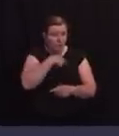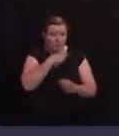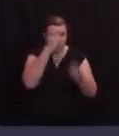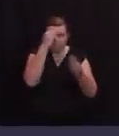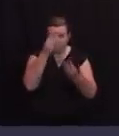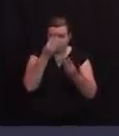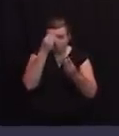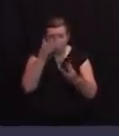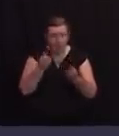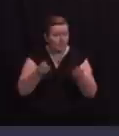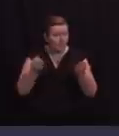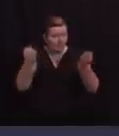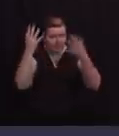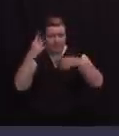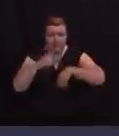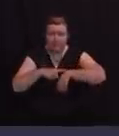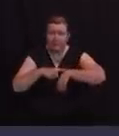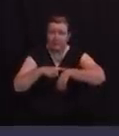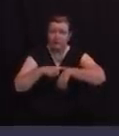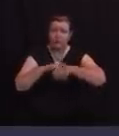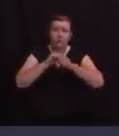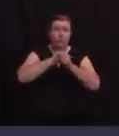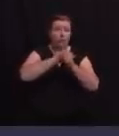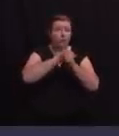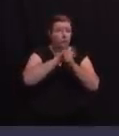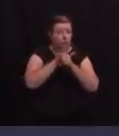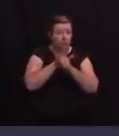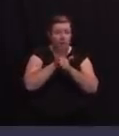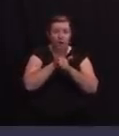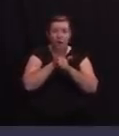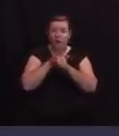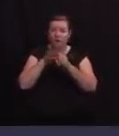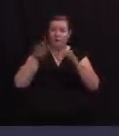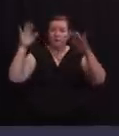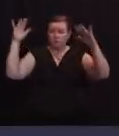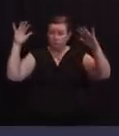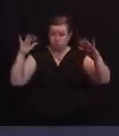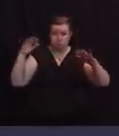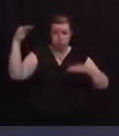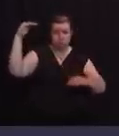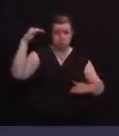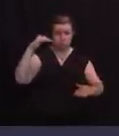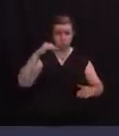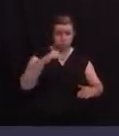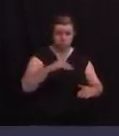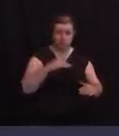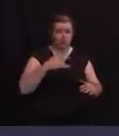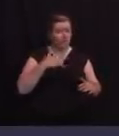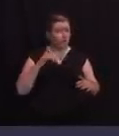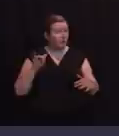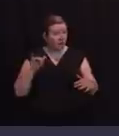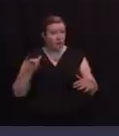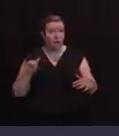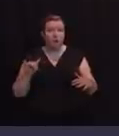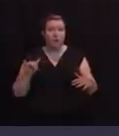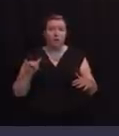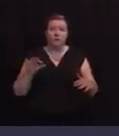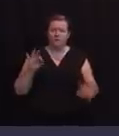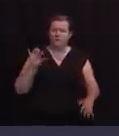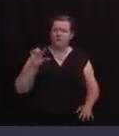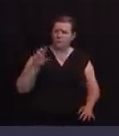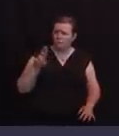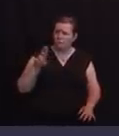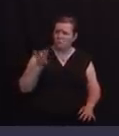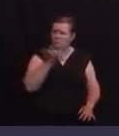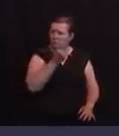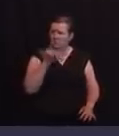that when this thing finally settles, it feels like it may well be a flu-like reality in the sense